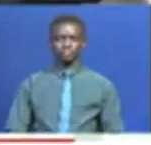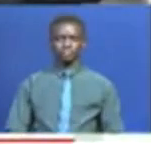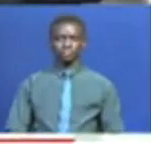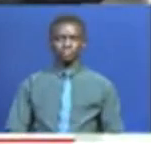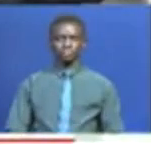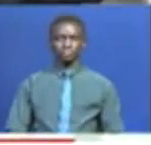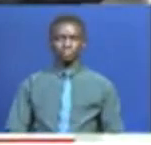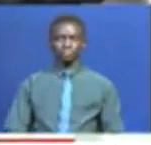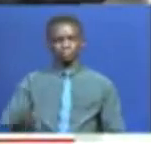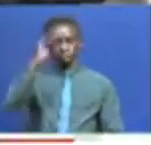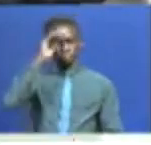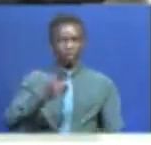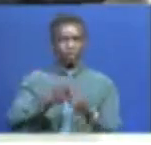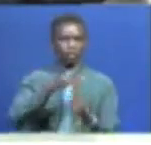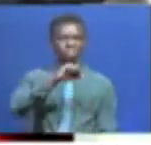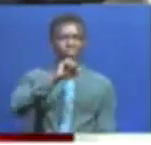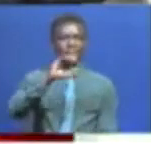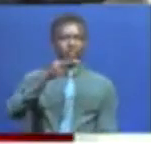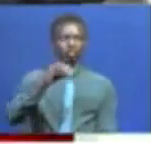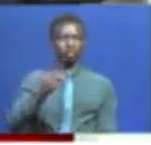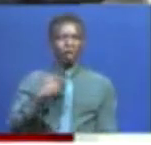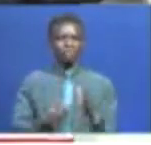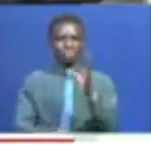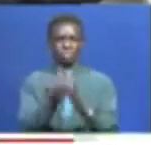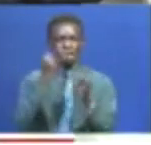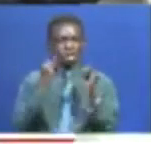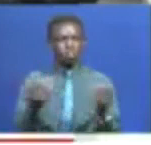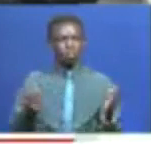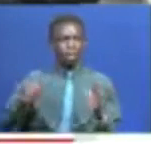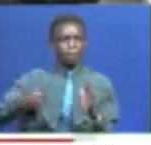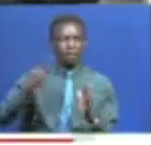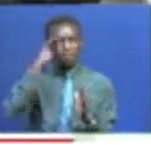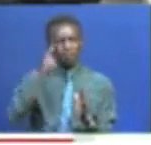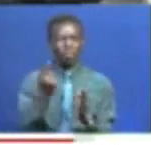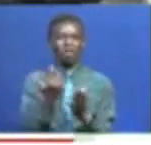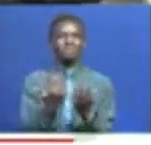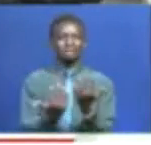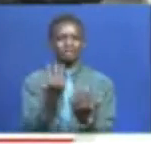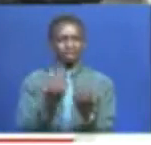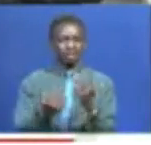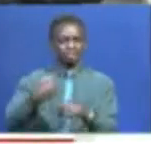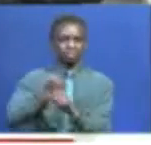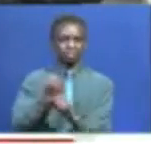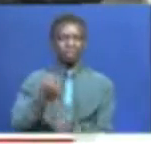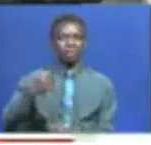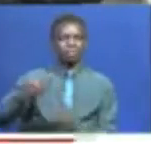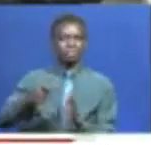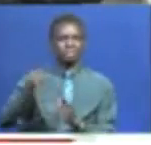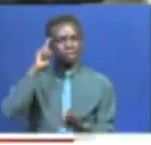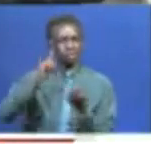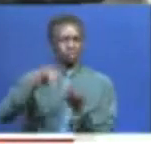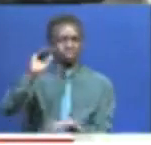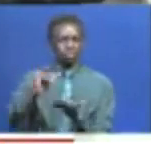Students from Sacho High School have invented an automated silage making machine that is aimed at reducing the cost of fodder